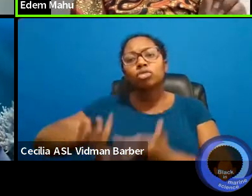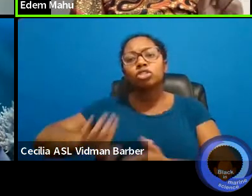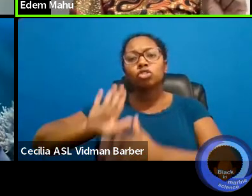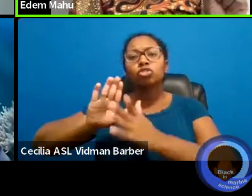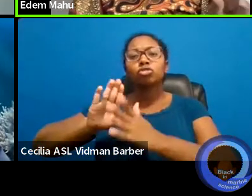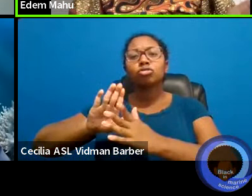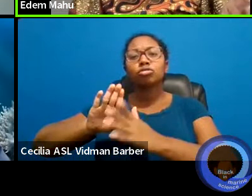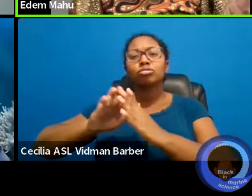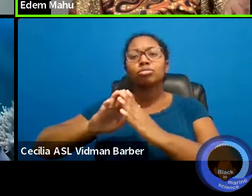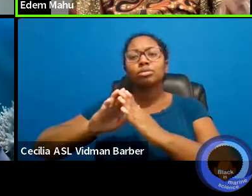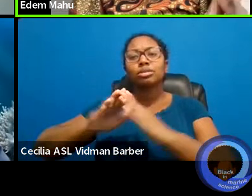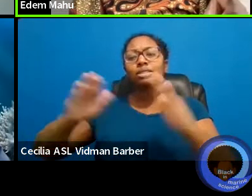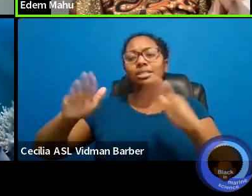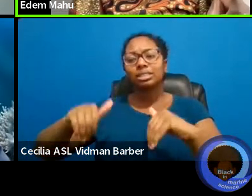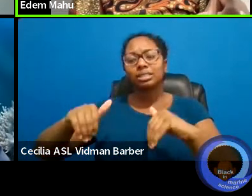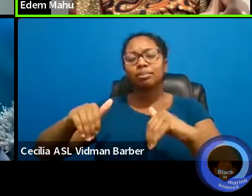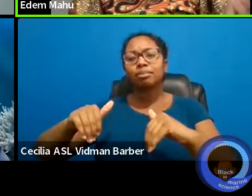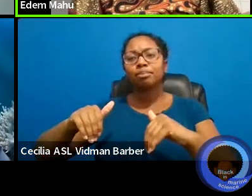for